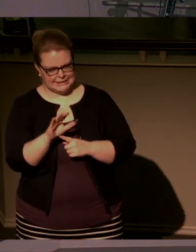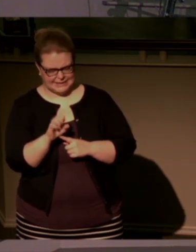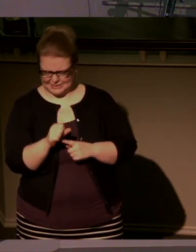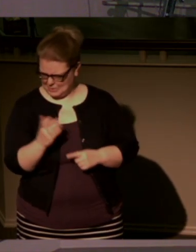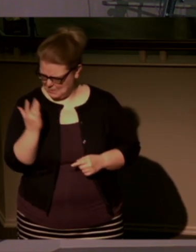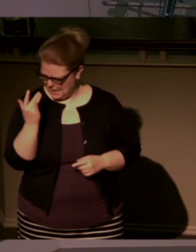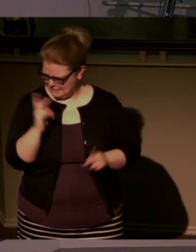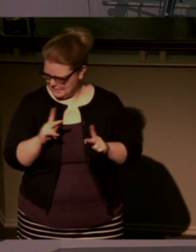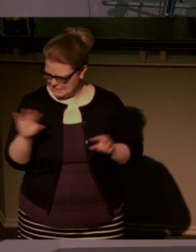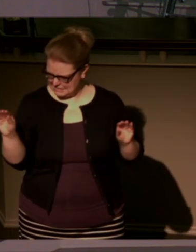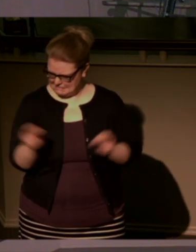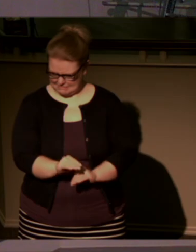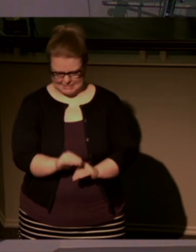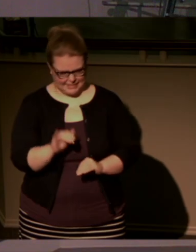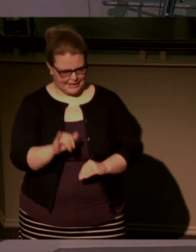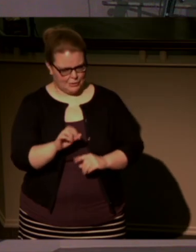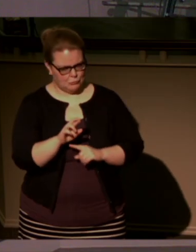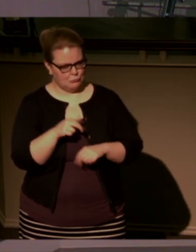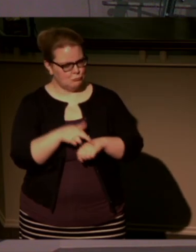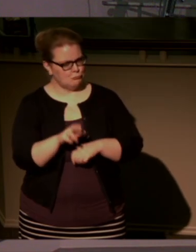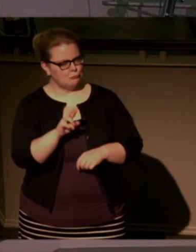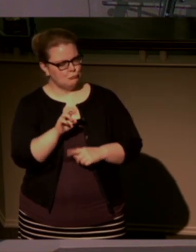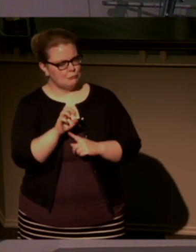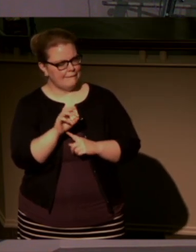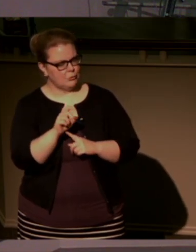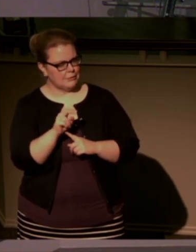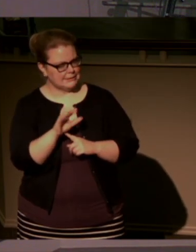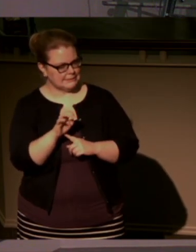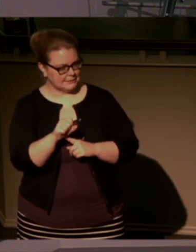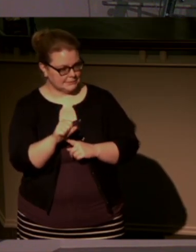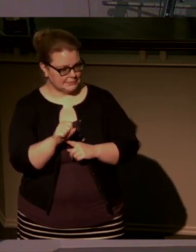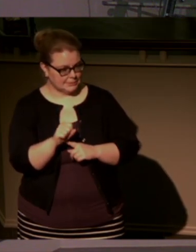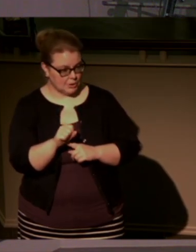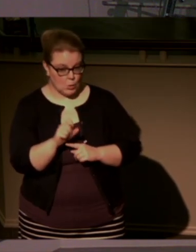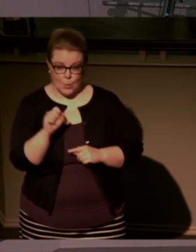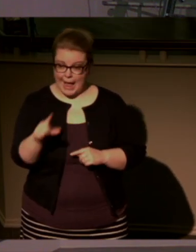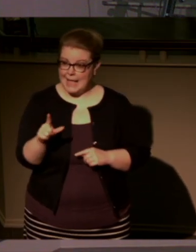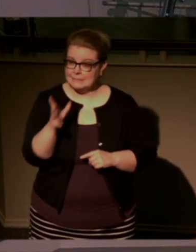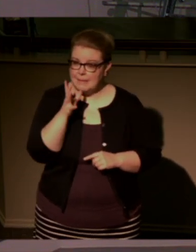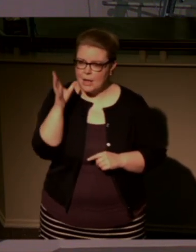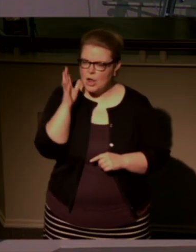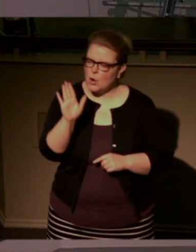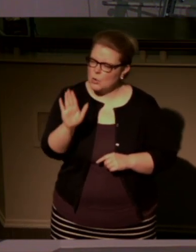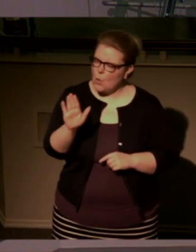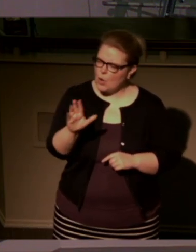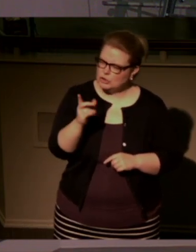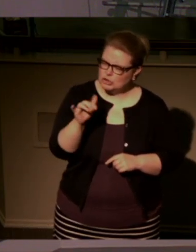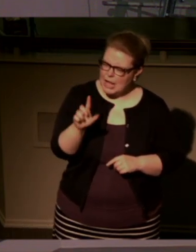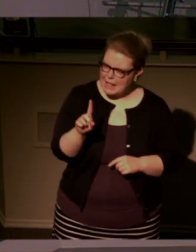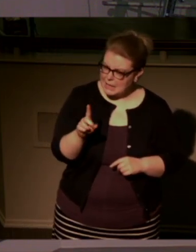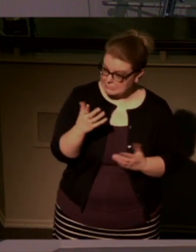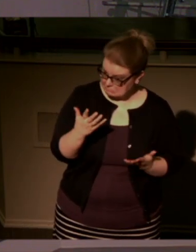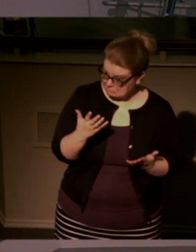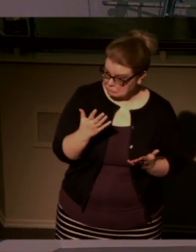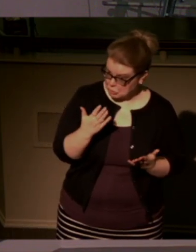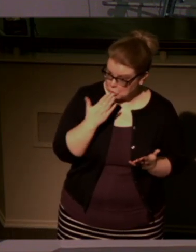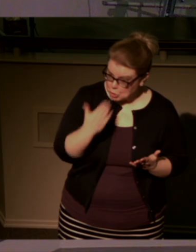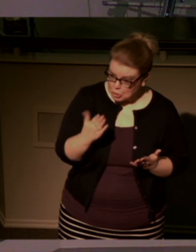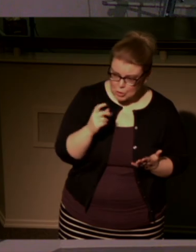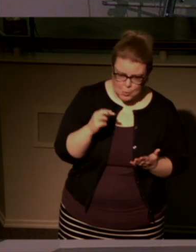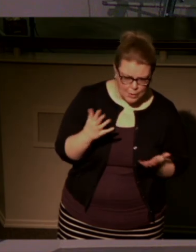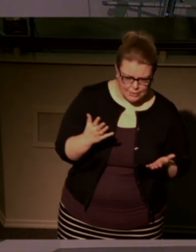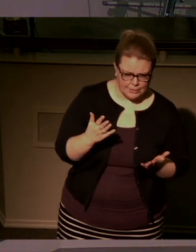references? I mean, if you ask somebody's parents how good they are, that's probably a good indicator if they'll be honest with